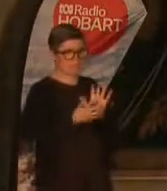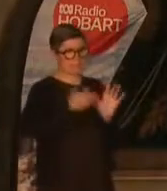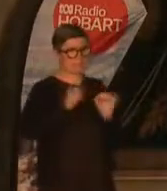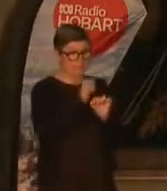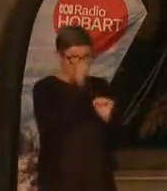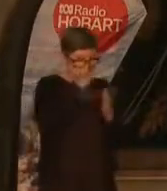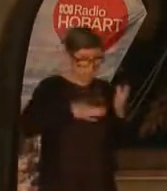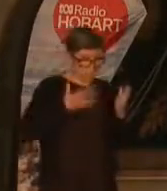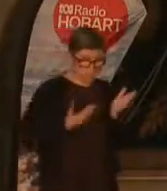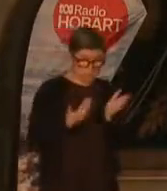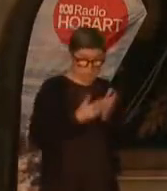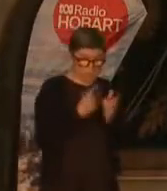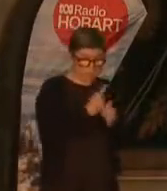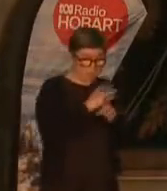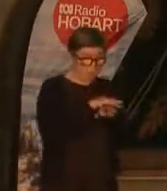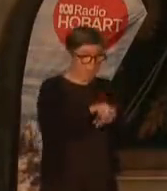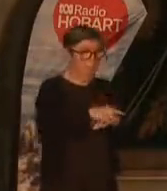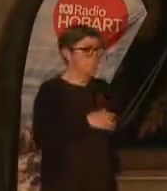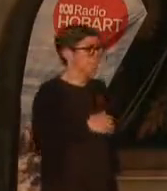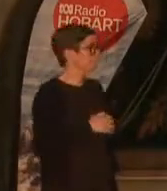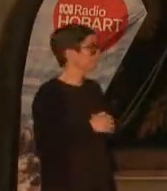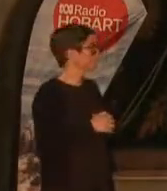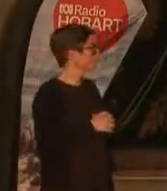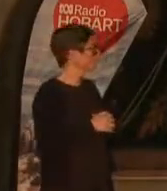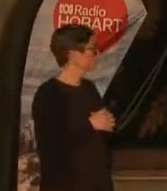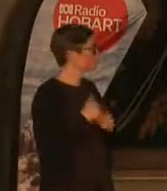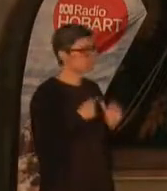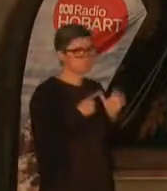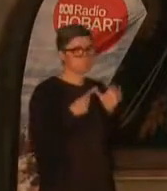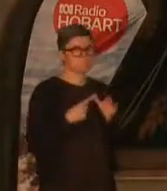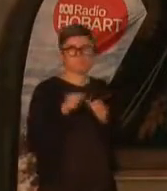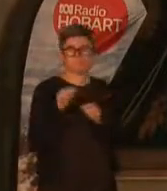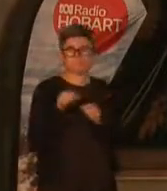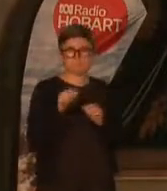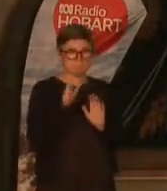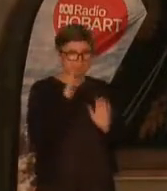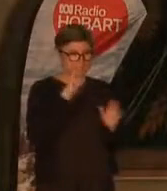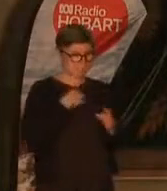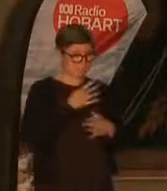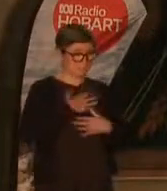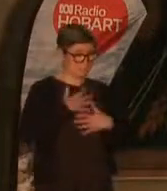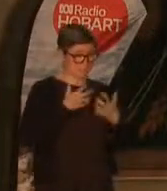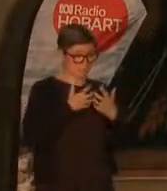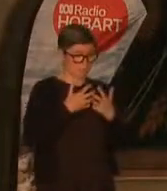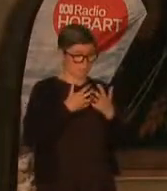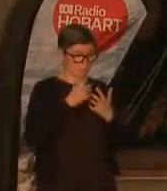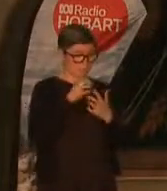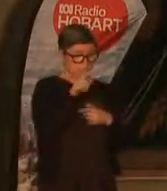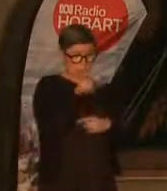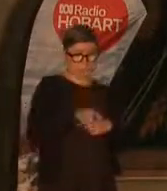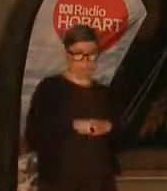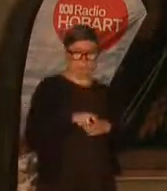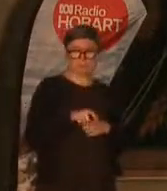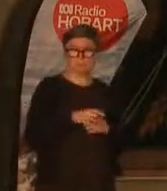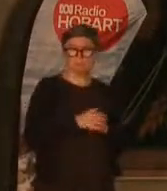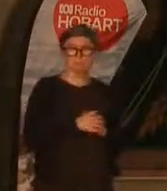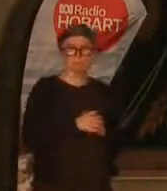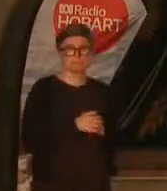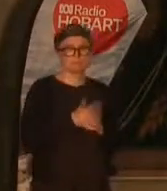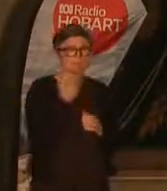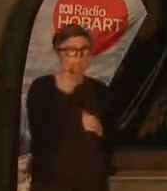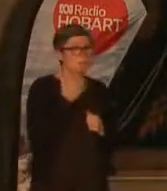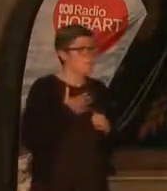speak to more of what you were saying about that? Look, it's amazing. As a scholar, I find both my